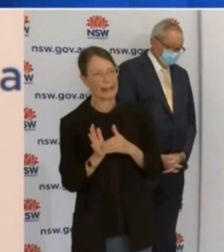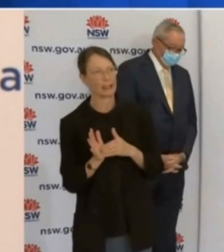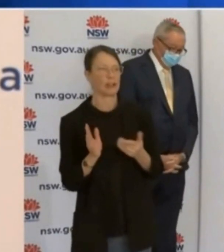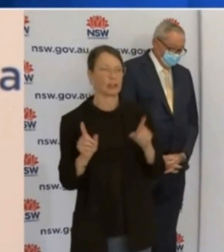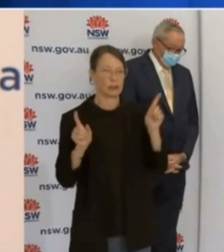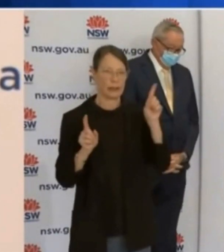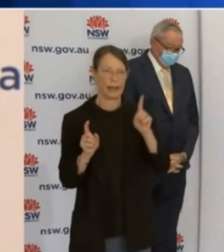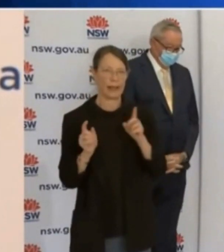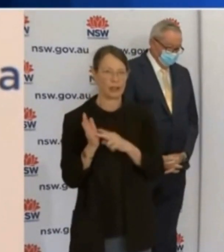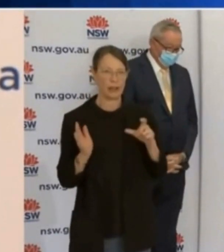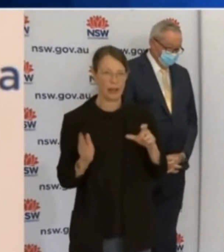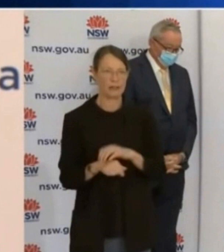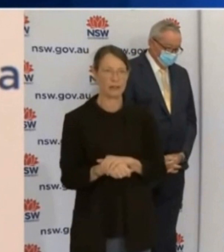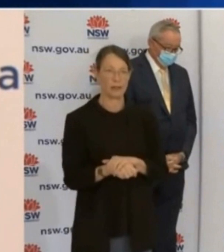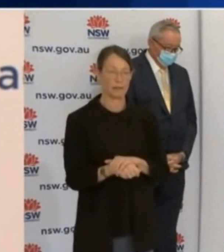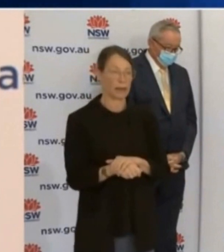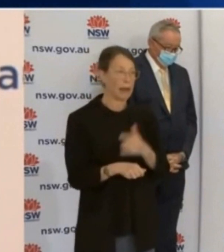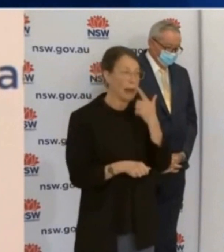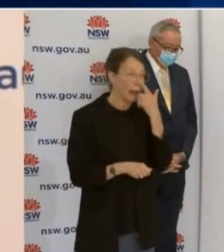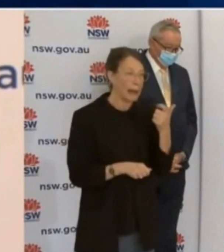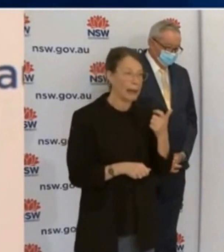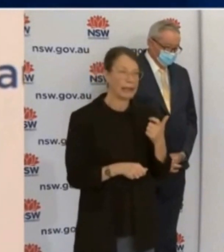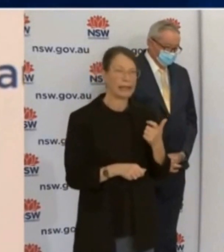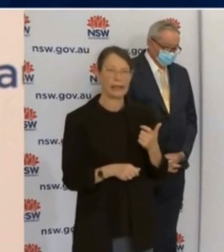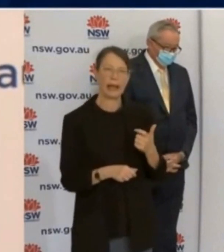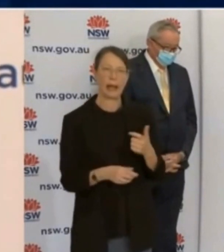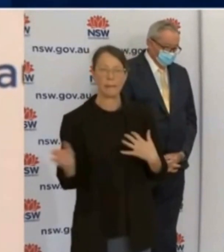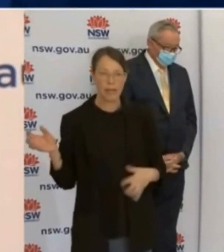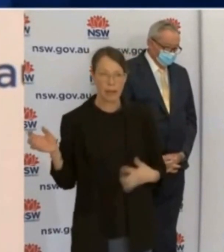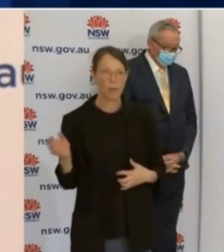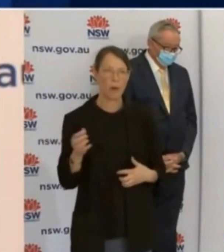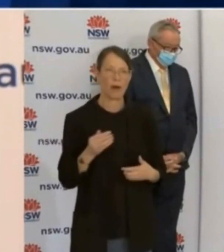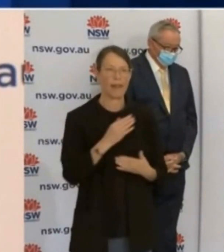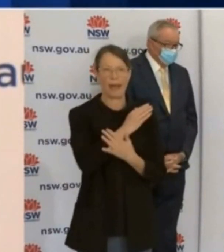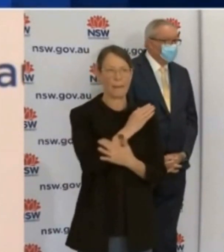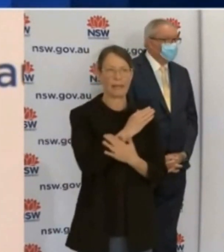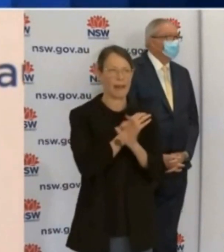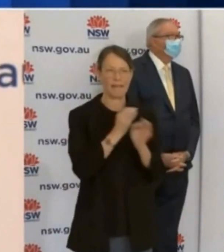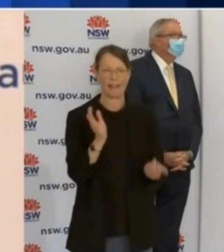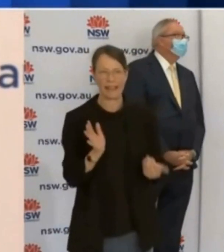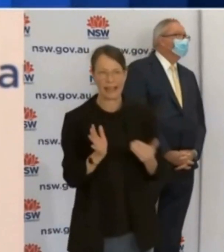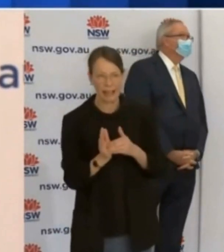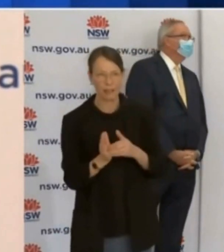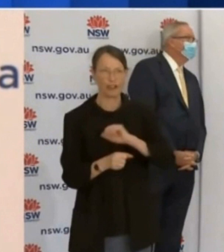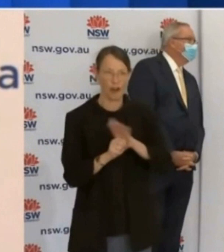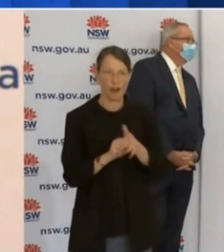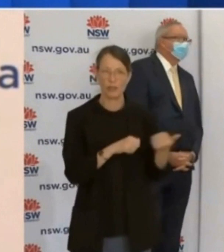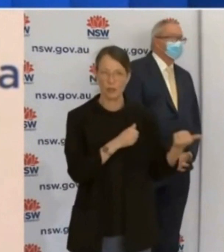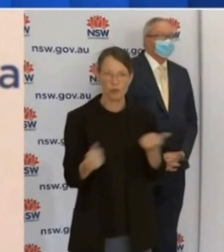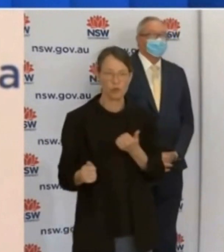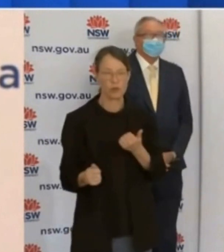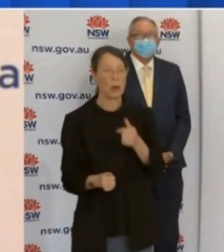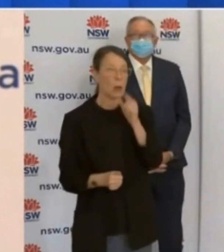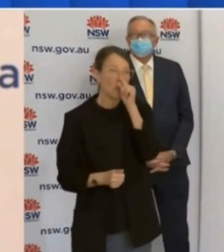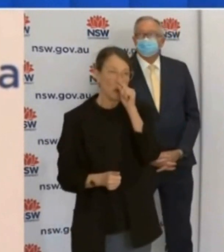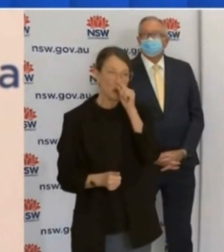on, pleasingly, Tamworth and Armidale haven't had any extra cases. North Coast could have one, but not related to the Byron person. So those 2 or